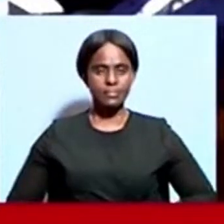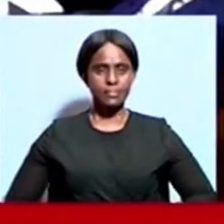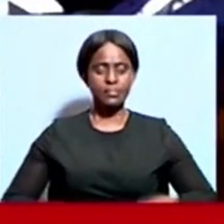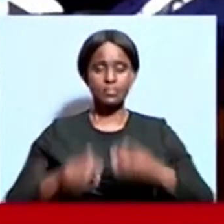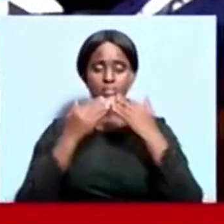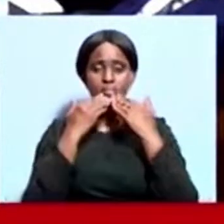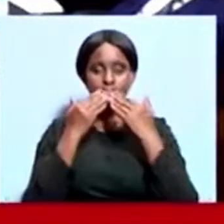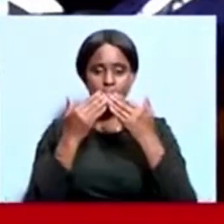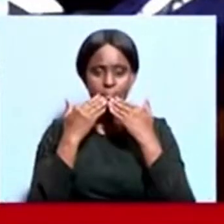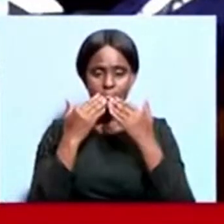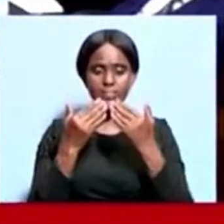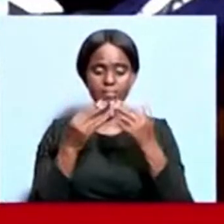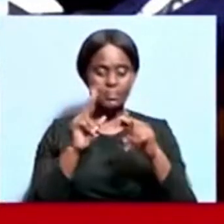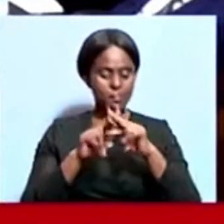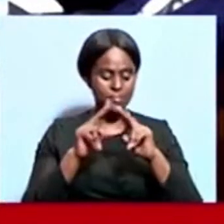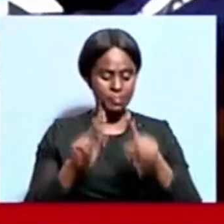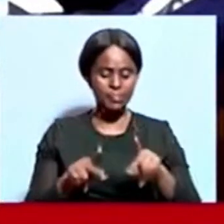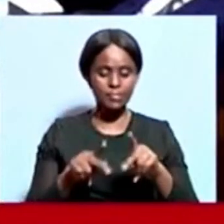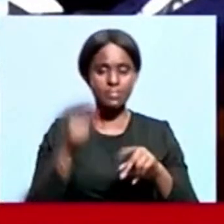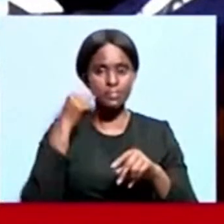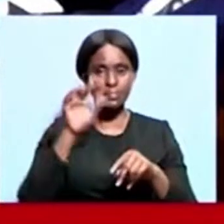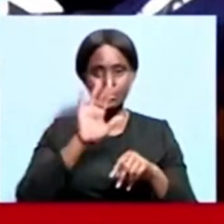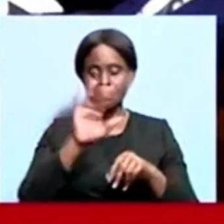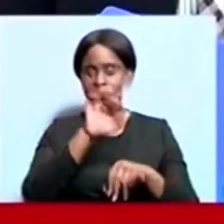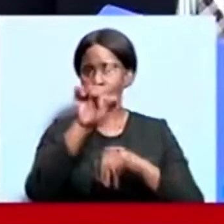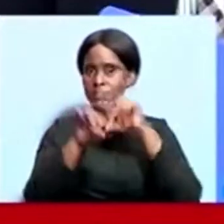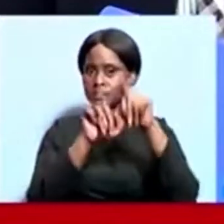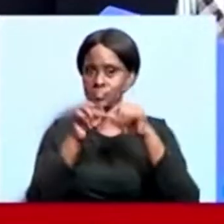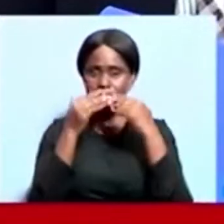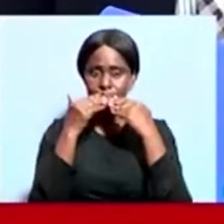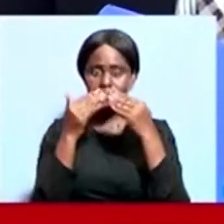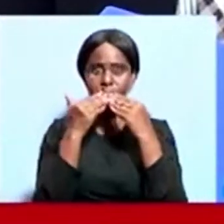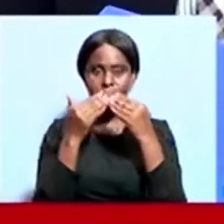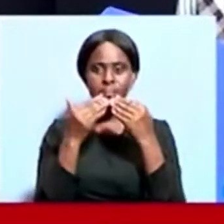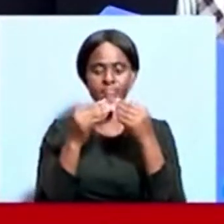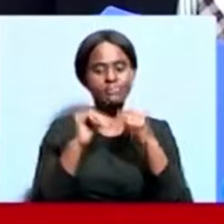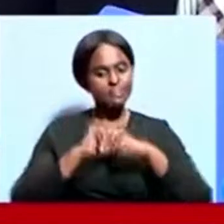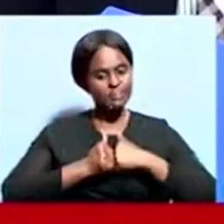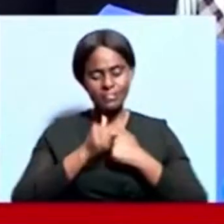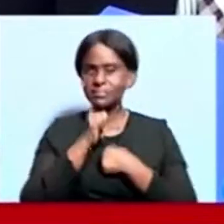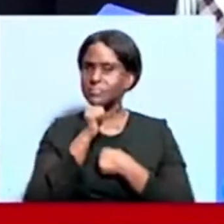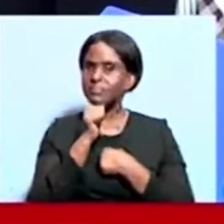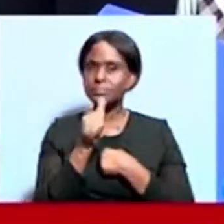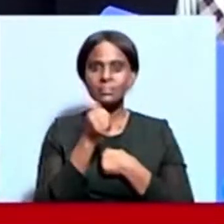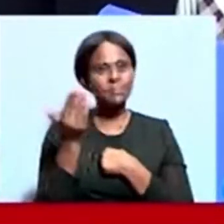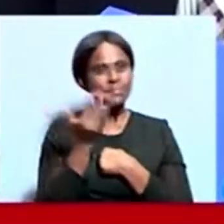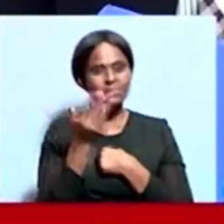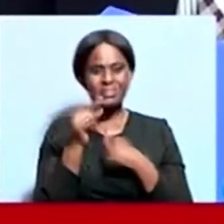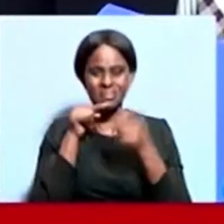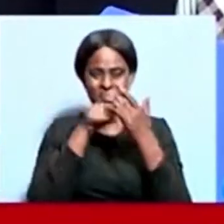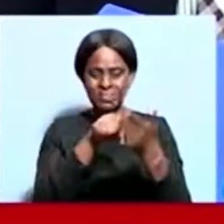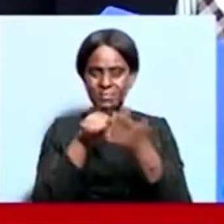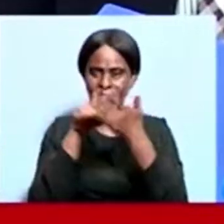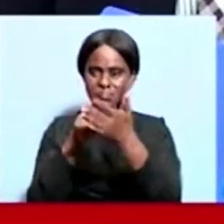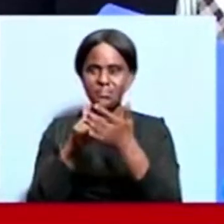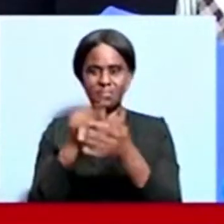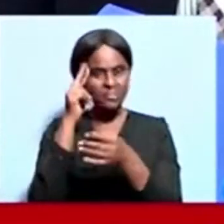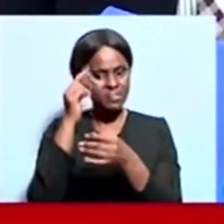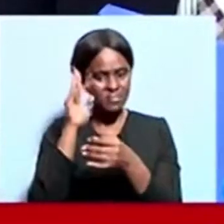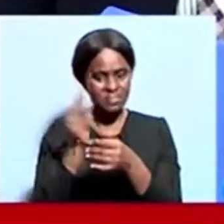Thank you. Thank you, Chair, for the question. We did not, for the cited reasons.